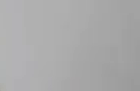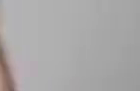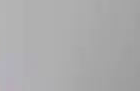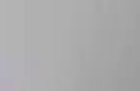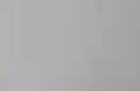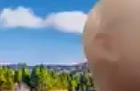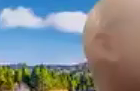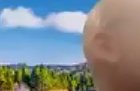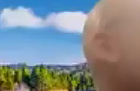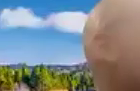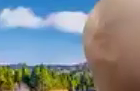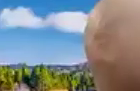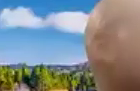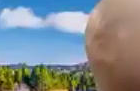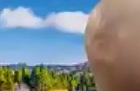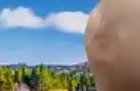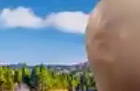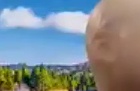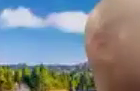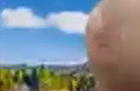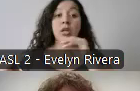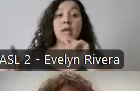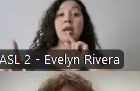for questions, answers, or